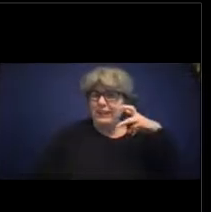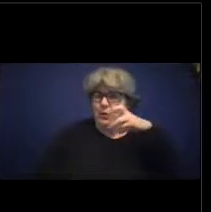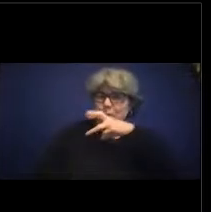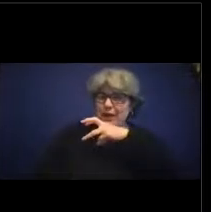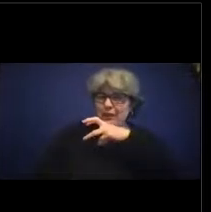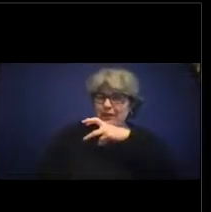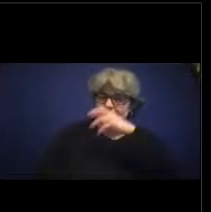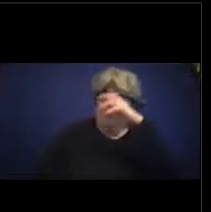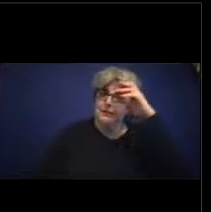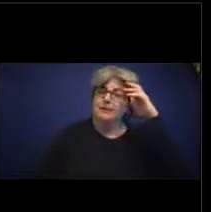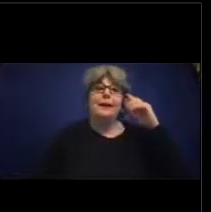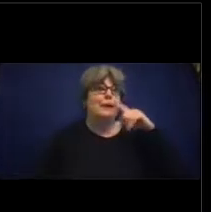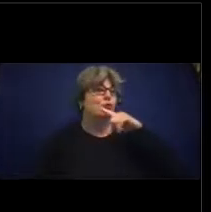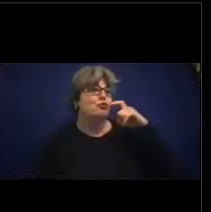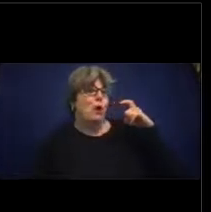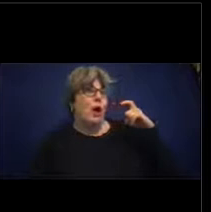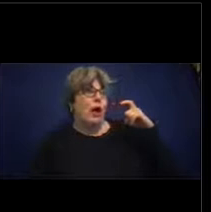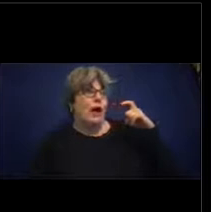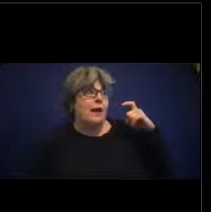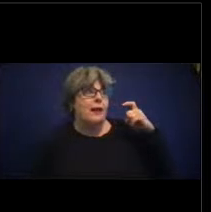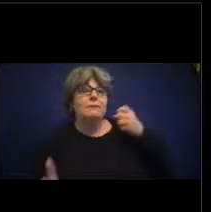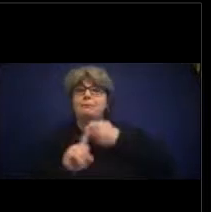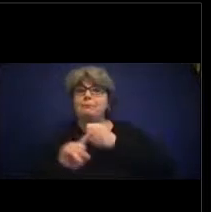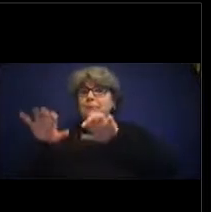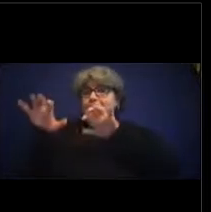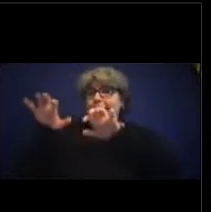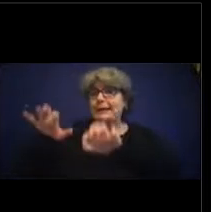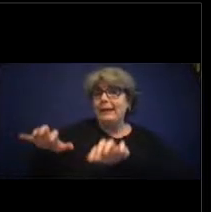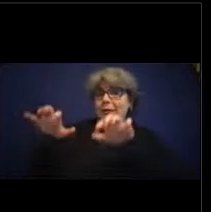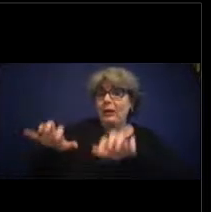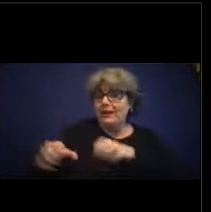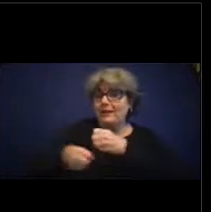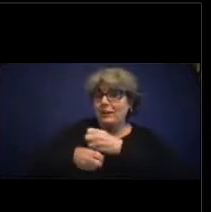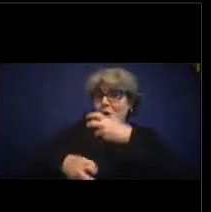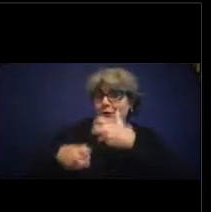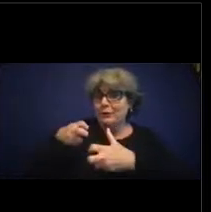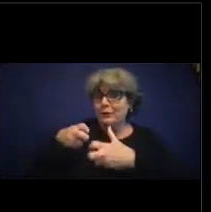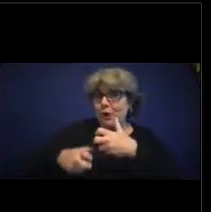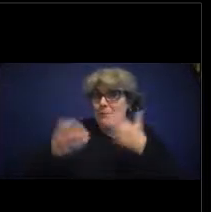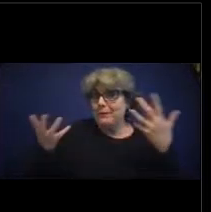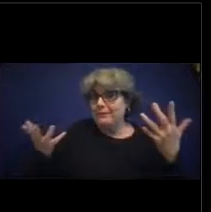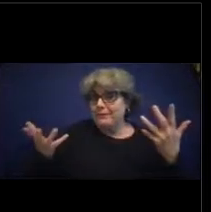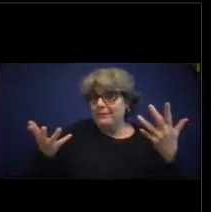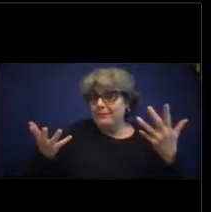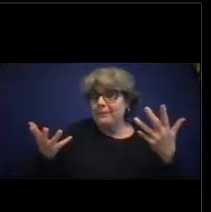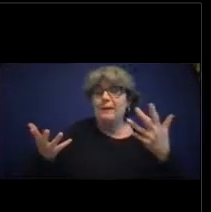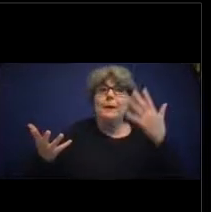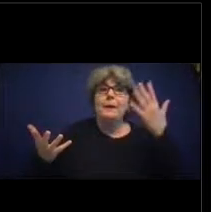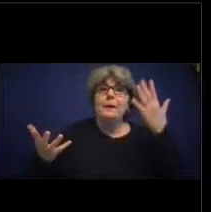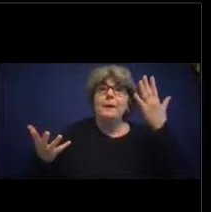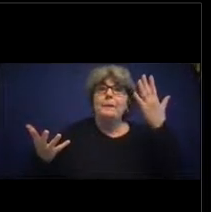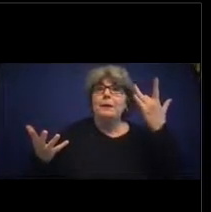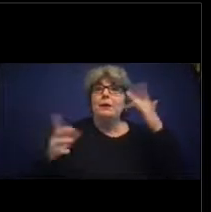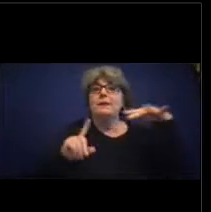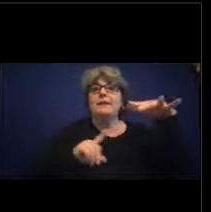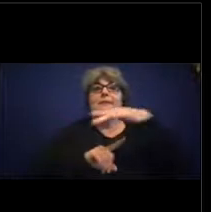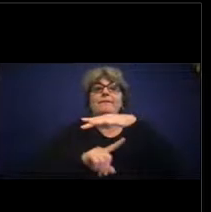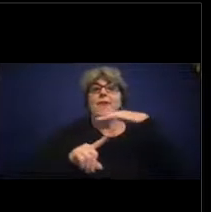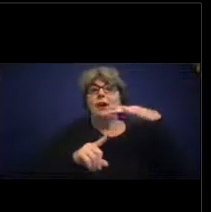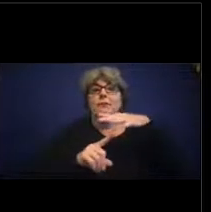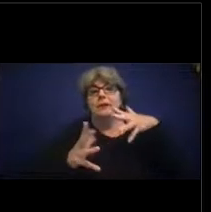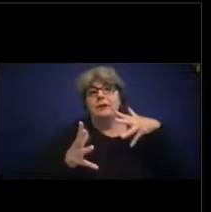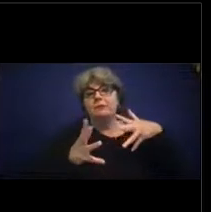It's a place that's really dry, but when it does rain, it's almost like a problem when it rains, because it's hard for the environment, it's hard for our communities